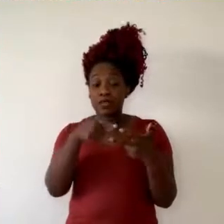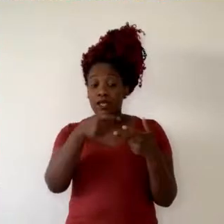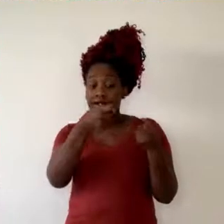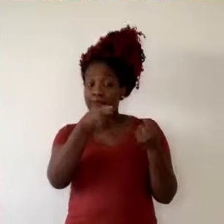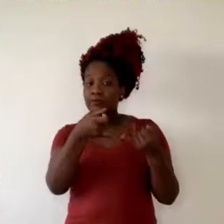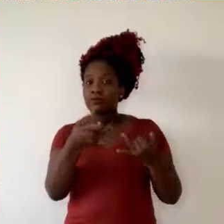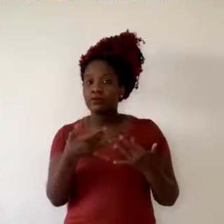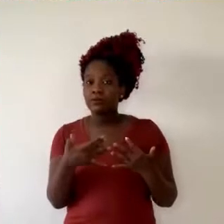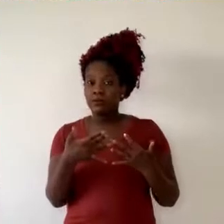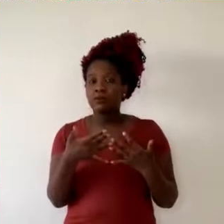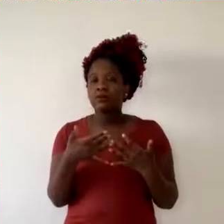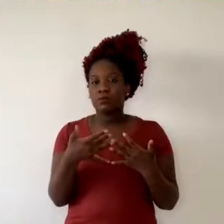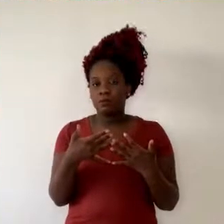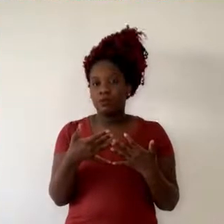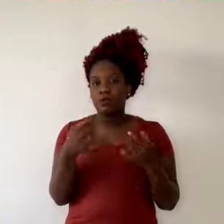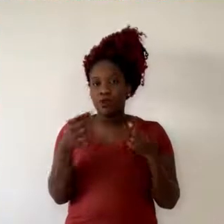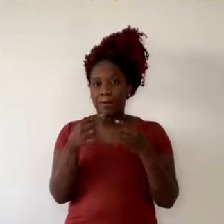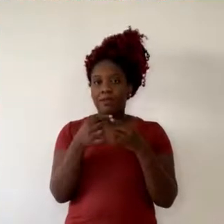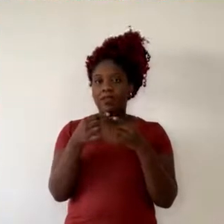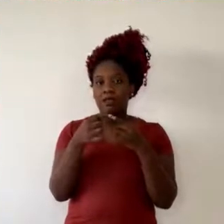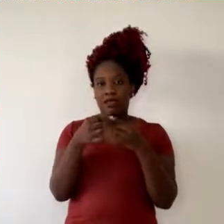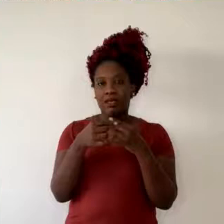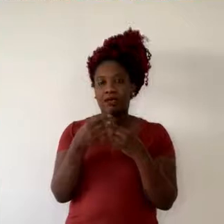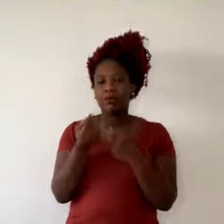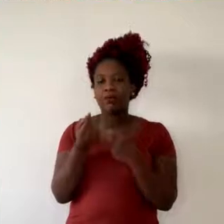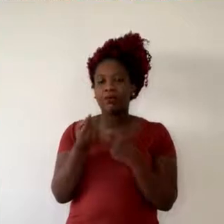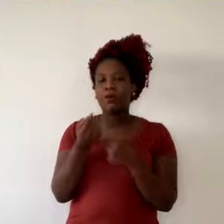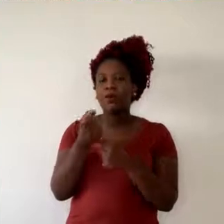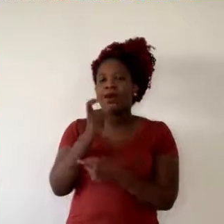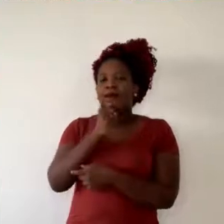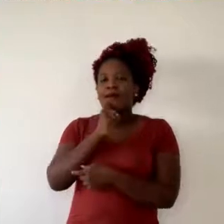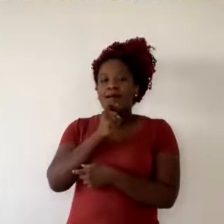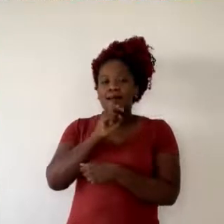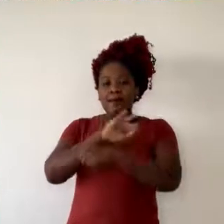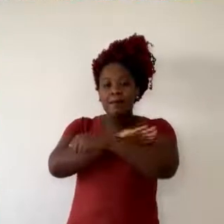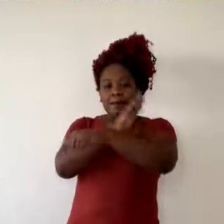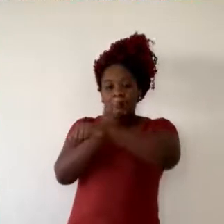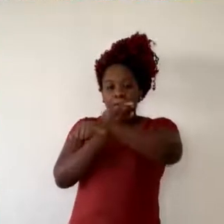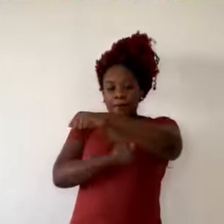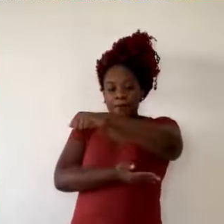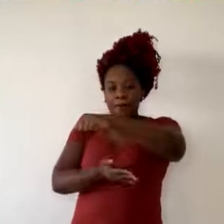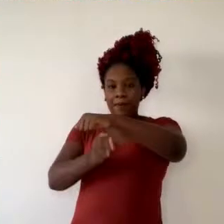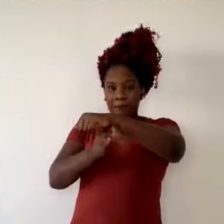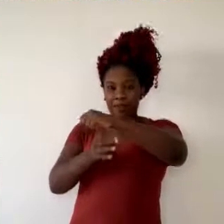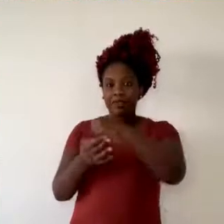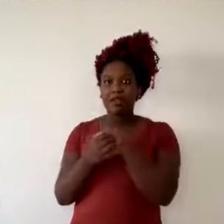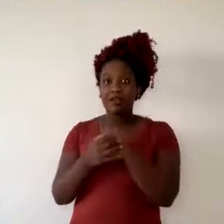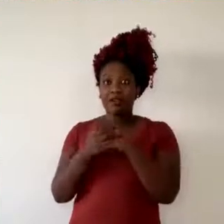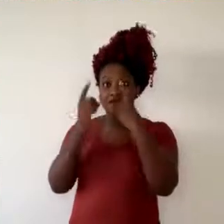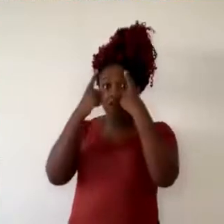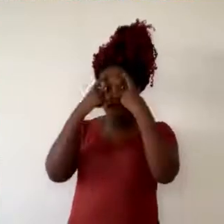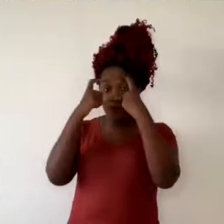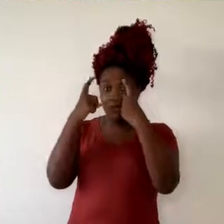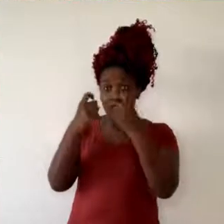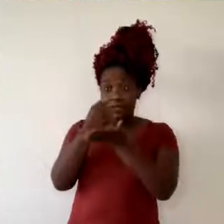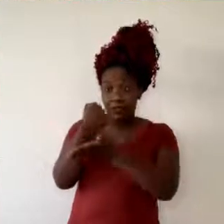brought, Mayra, it has to do with the tip of the iceberg, gender violence. These